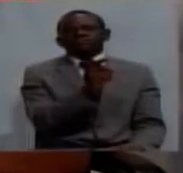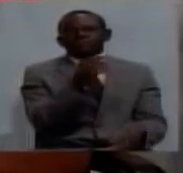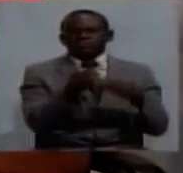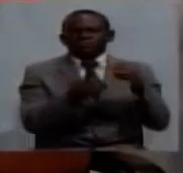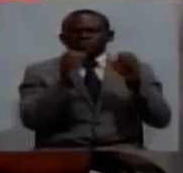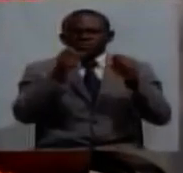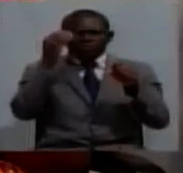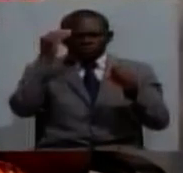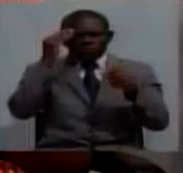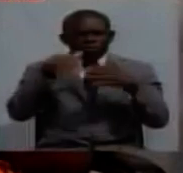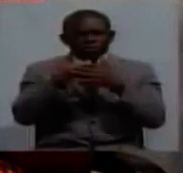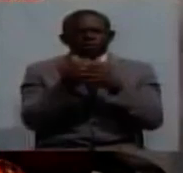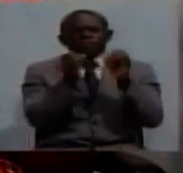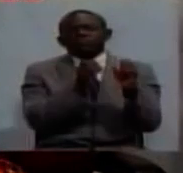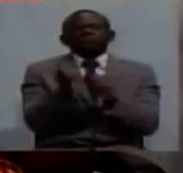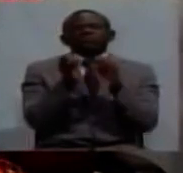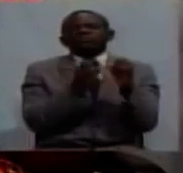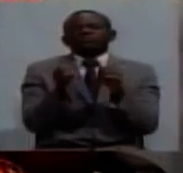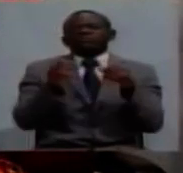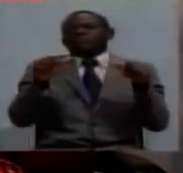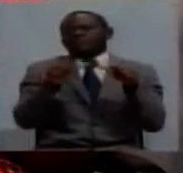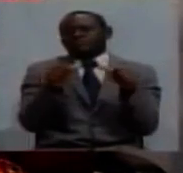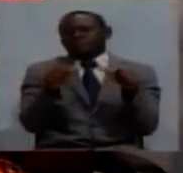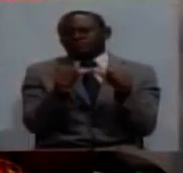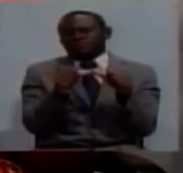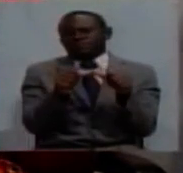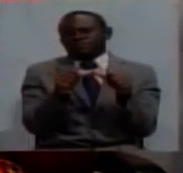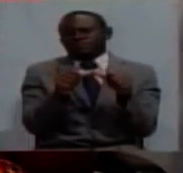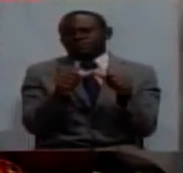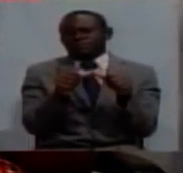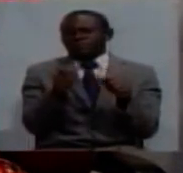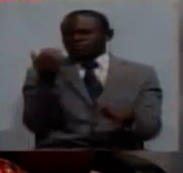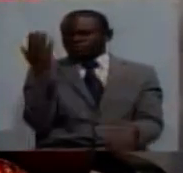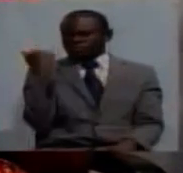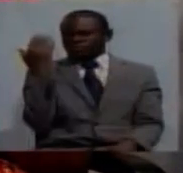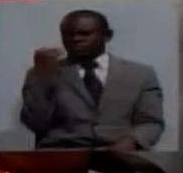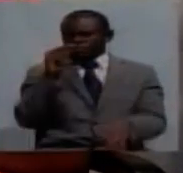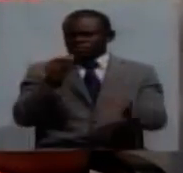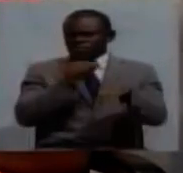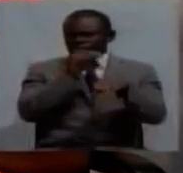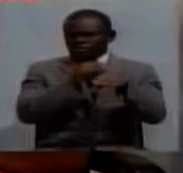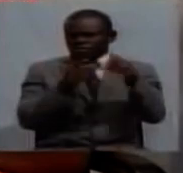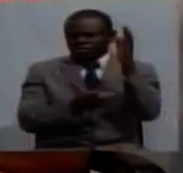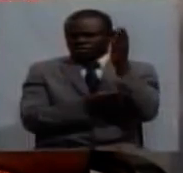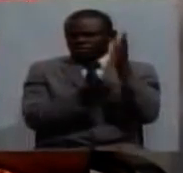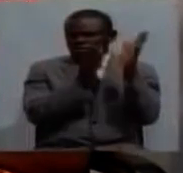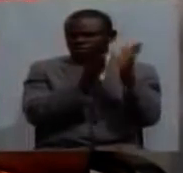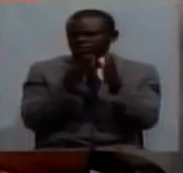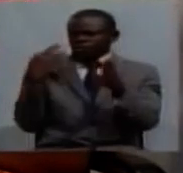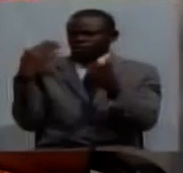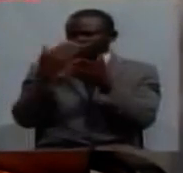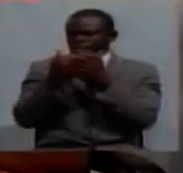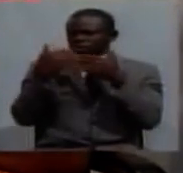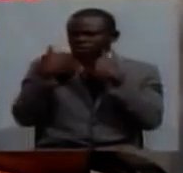and implemented. So if you picked the past national development plans, you would have a sector on health and a sector